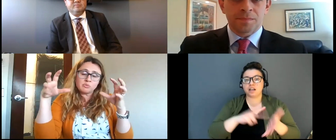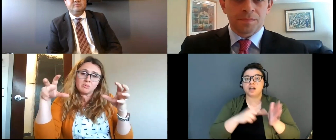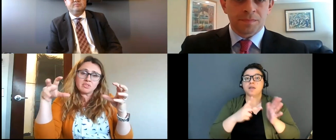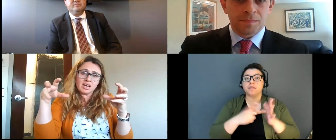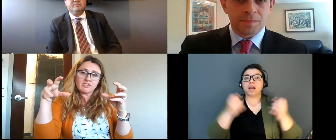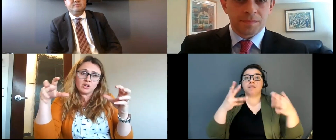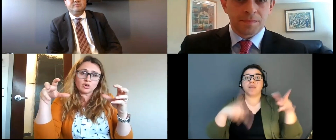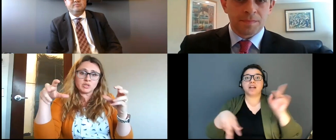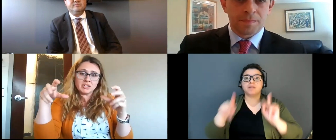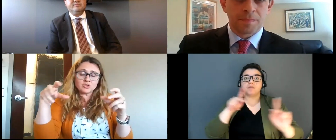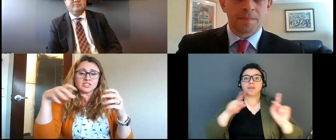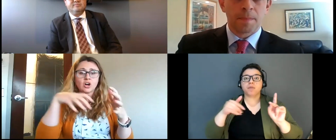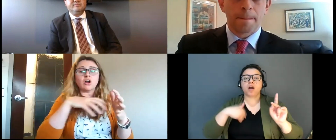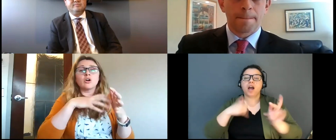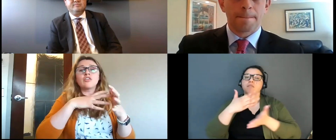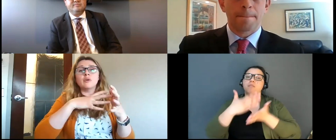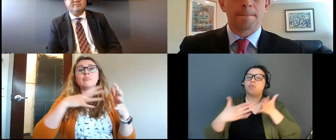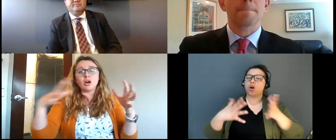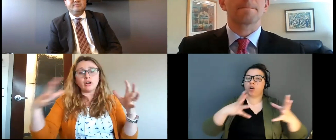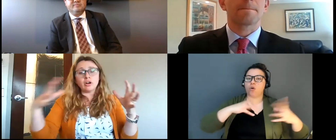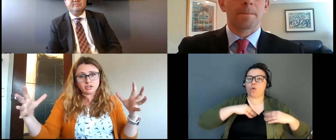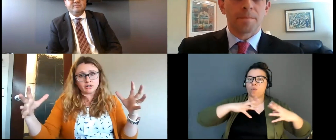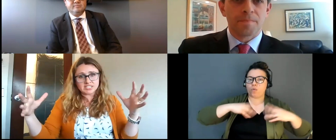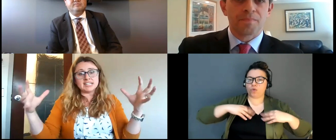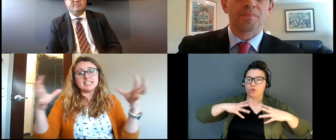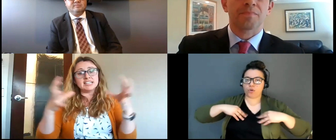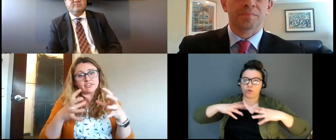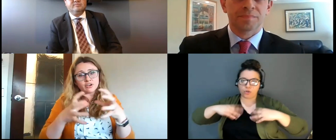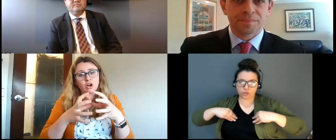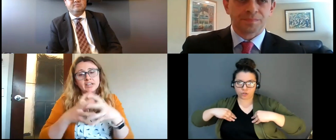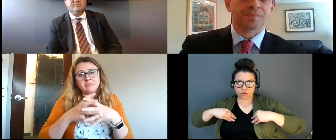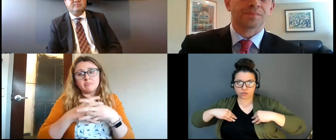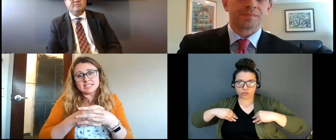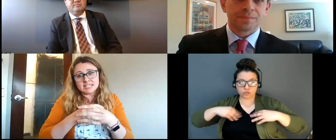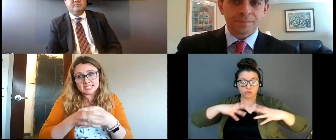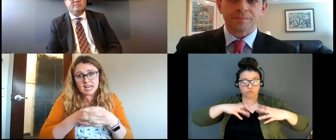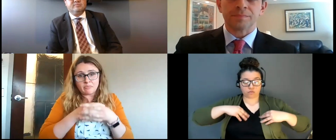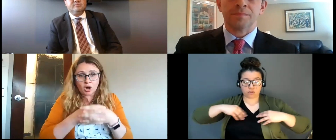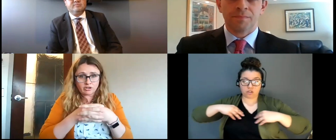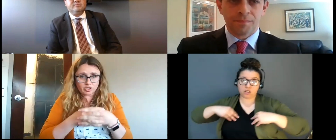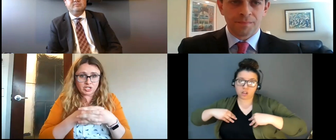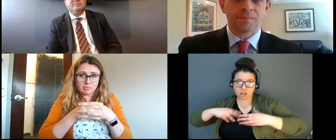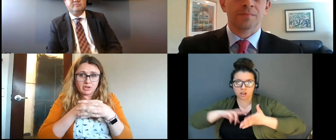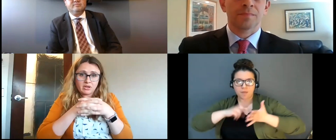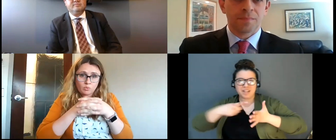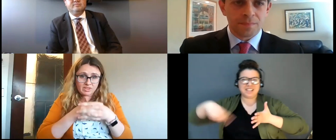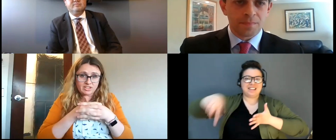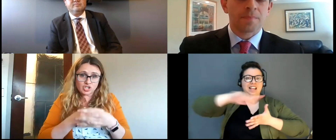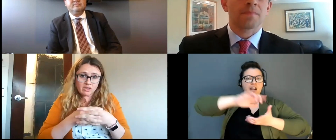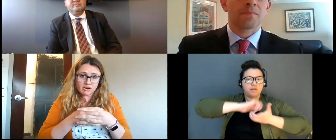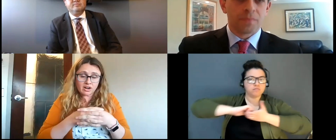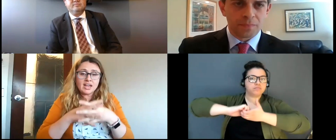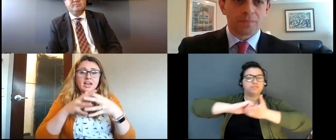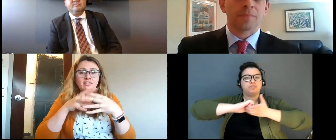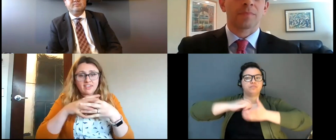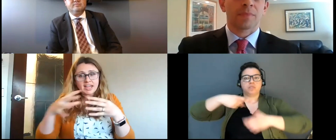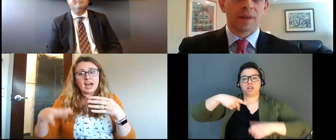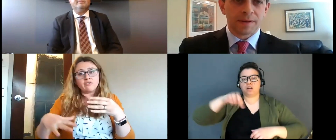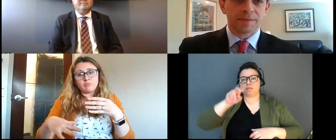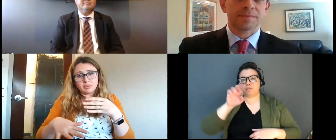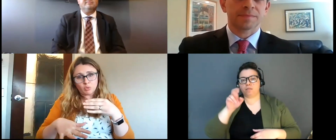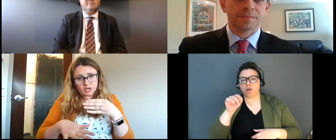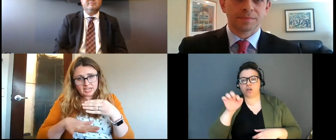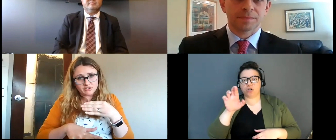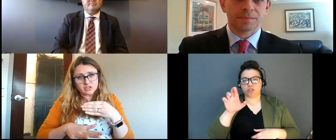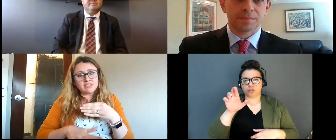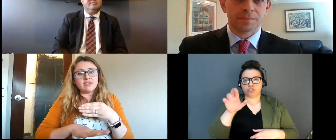And those people that have an ownership interest are the partners that together are in business in a partnership with each other. And they